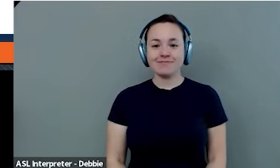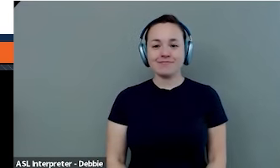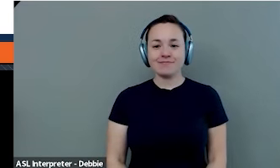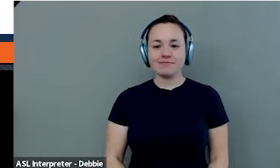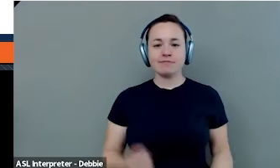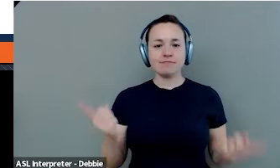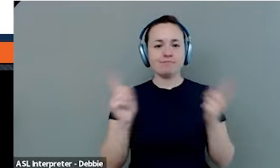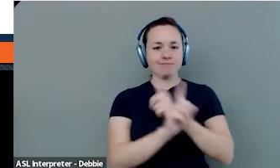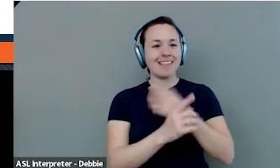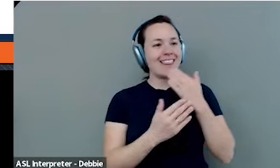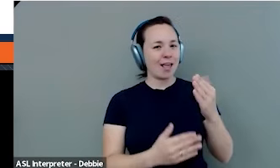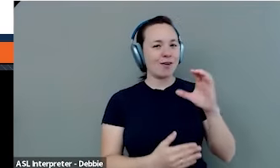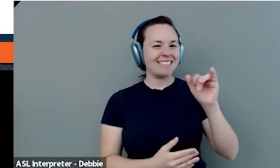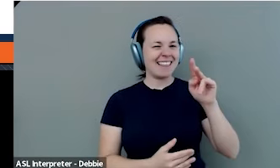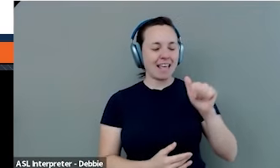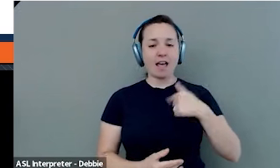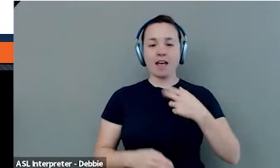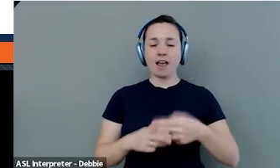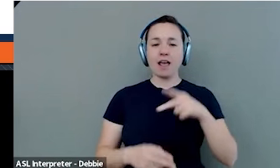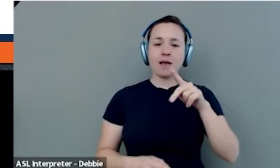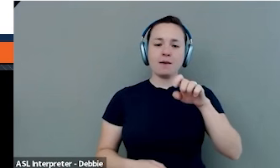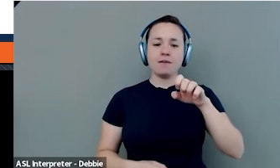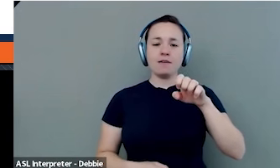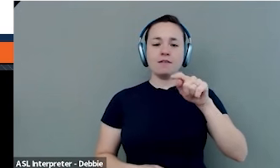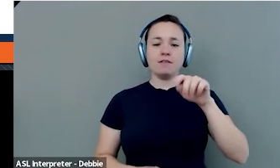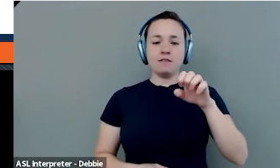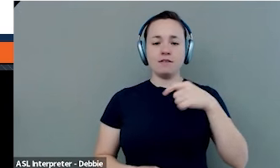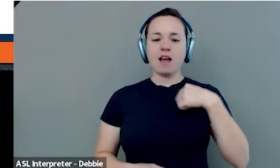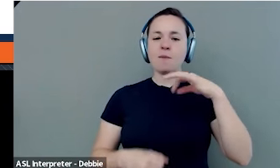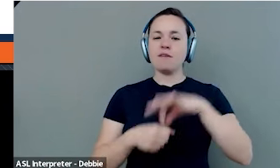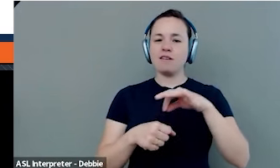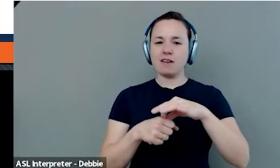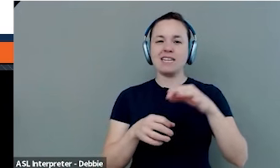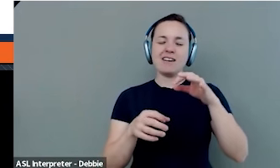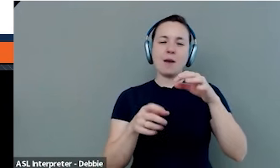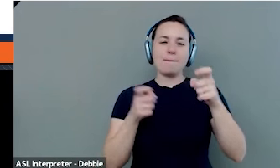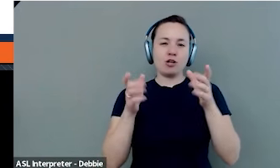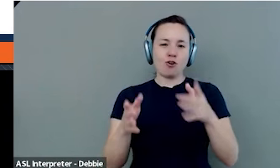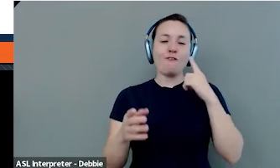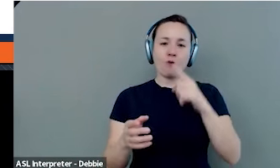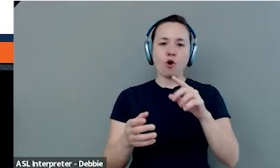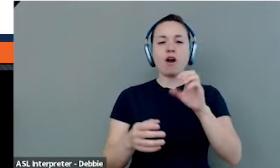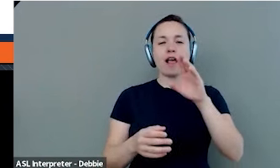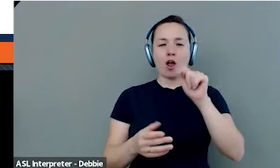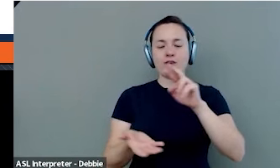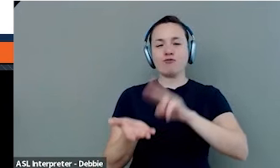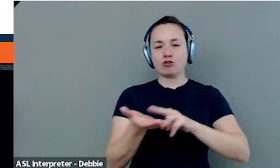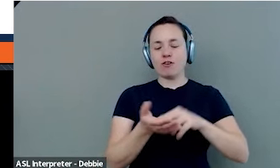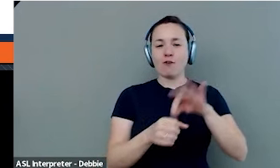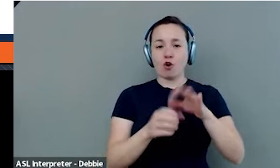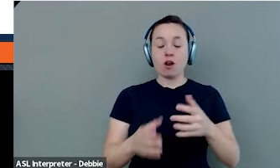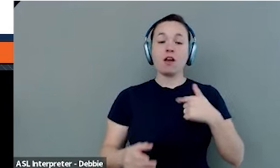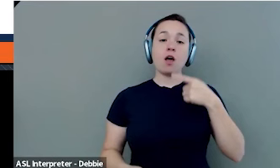Thank you, Cynthia. My name is David Pink. I'm an election division manager with Alameda County Registrar of Voters. My pronouns are he,